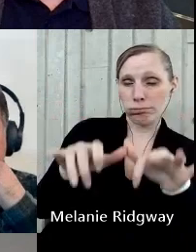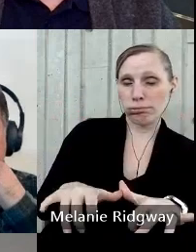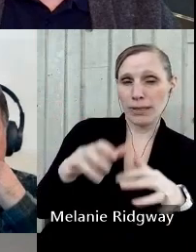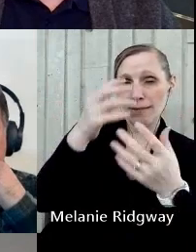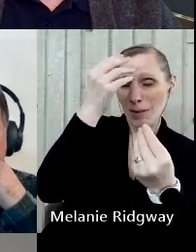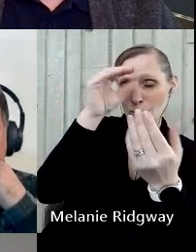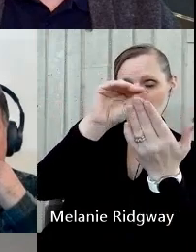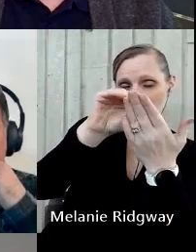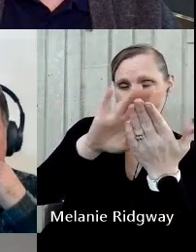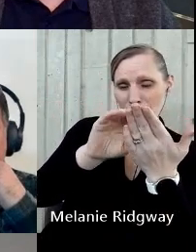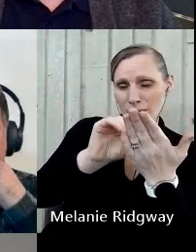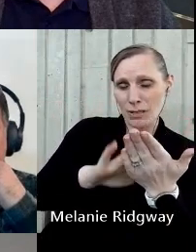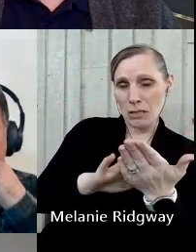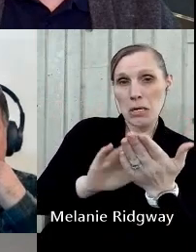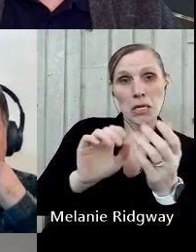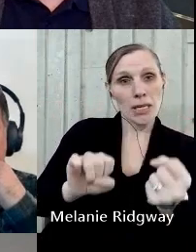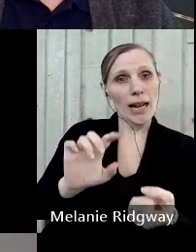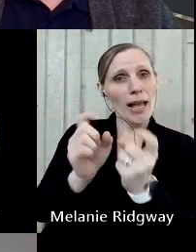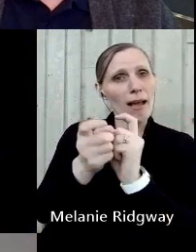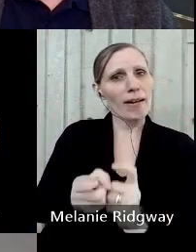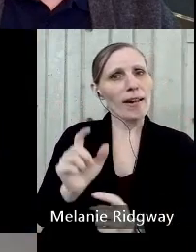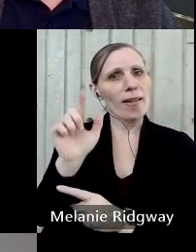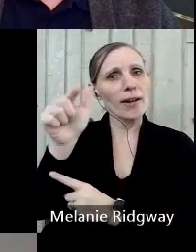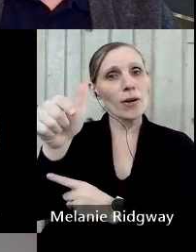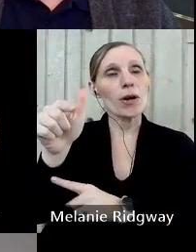it? Yes, you could go back in